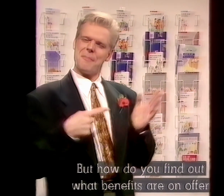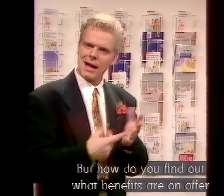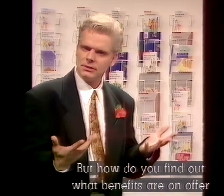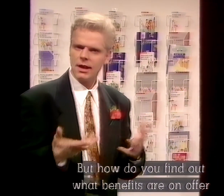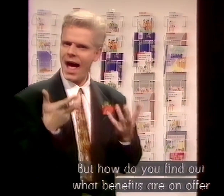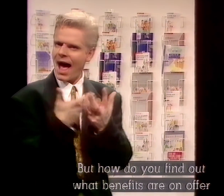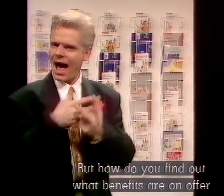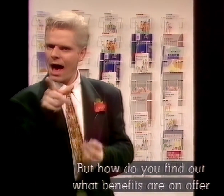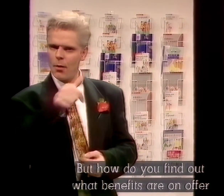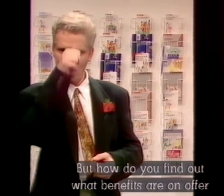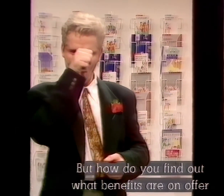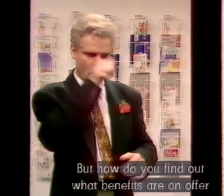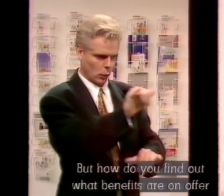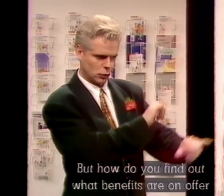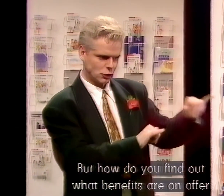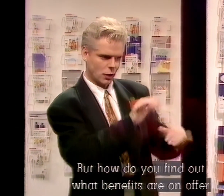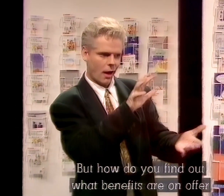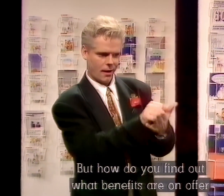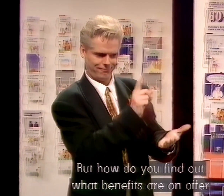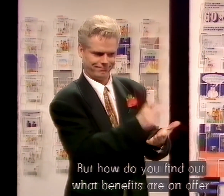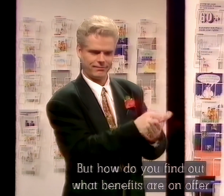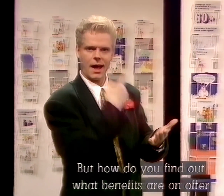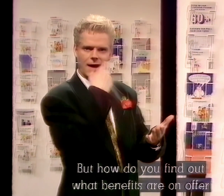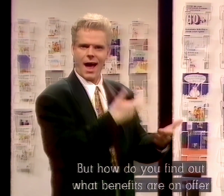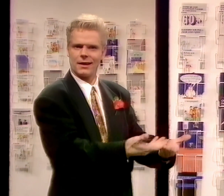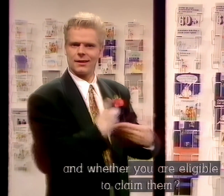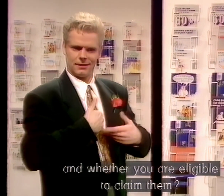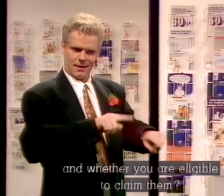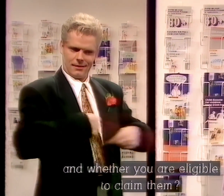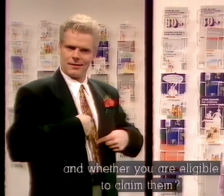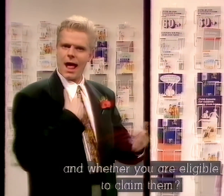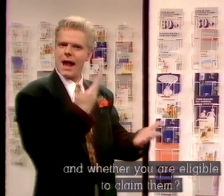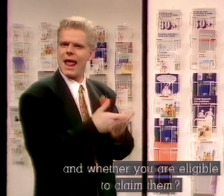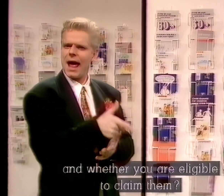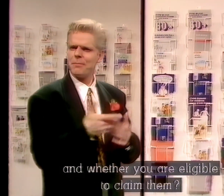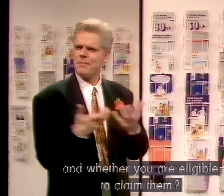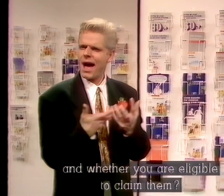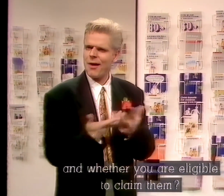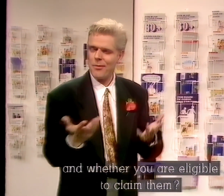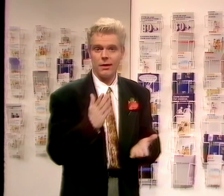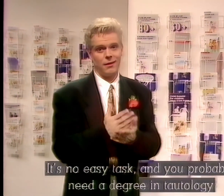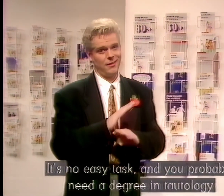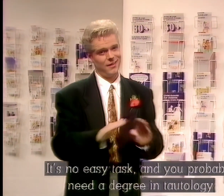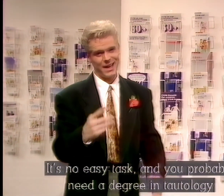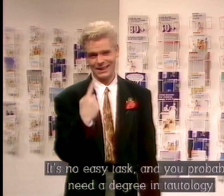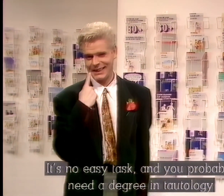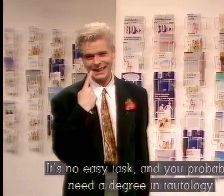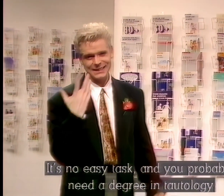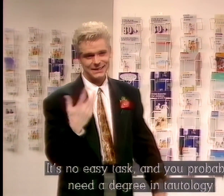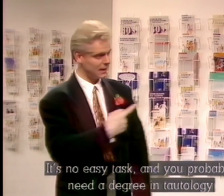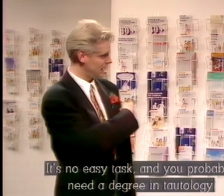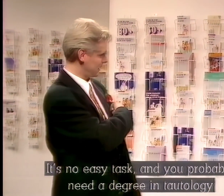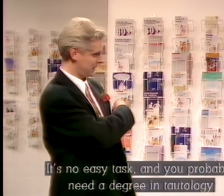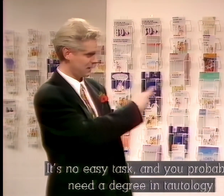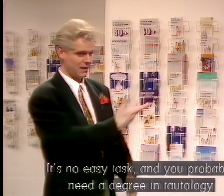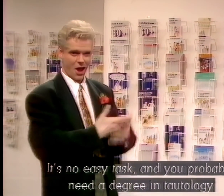But just how do you find out what benefits are on offer, and whether you're eligible to claim them? It's no